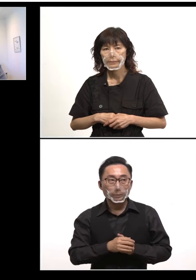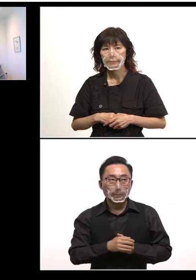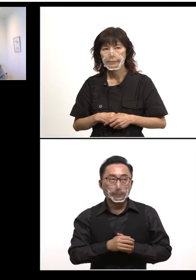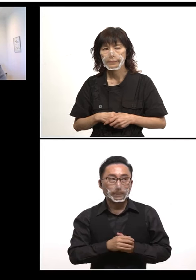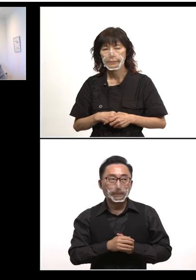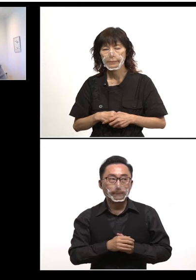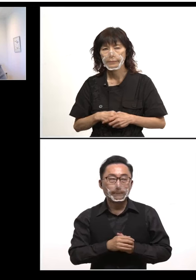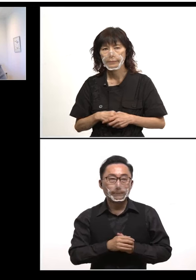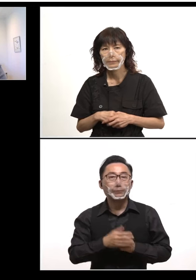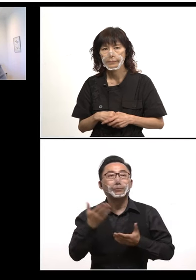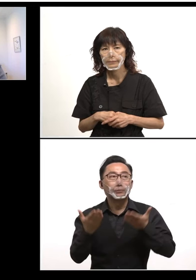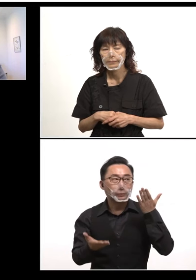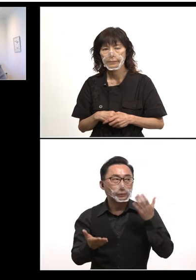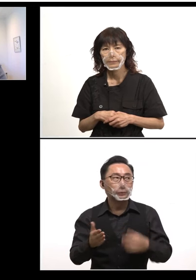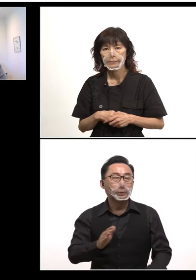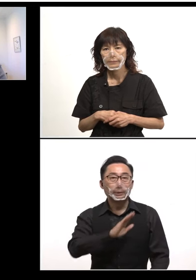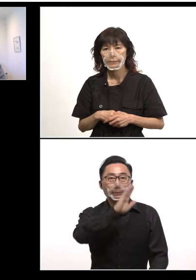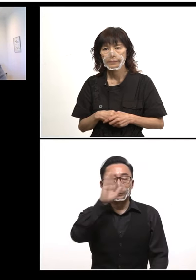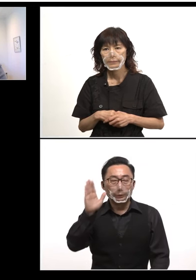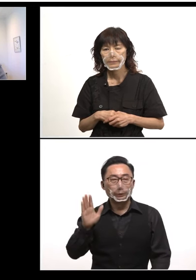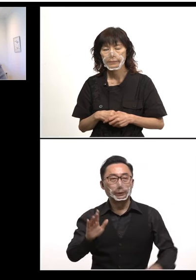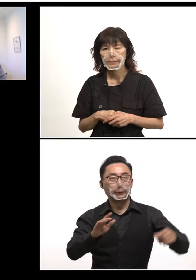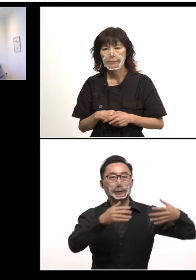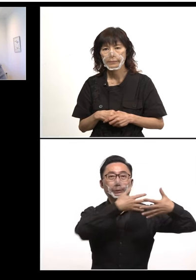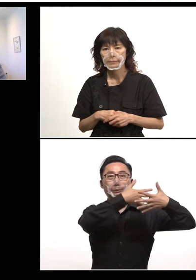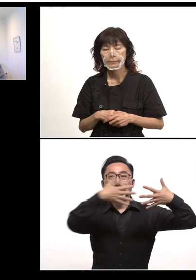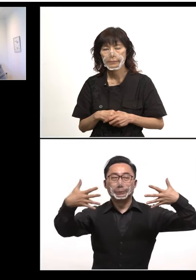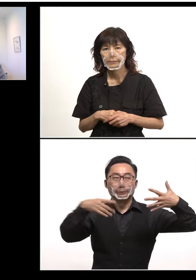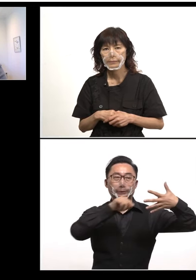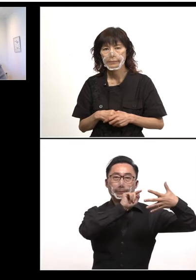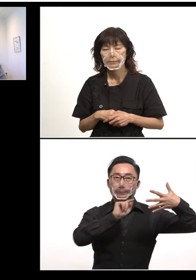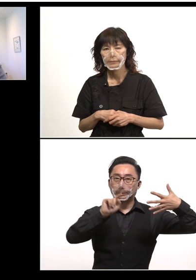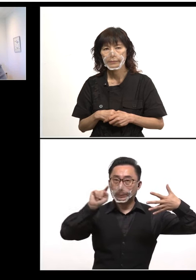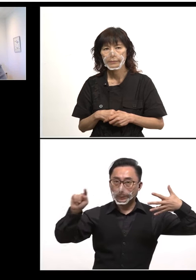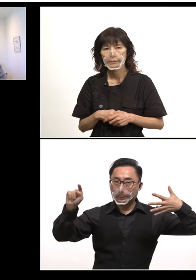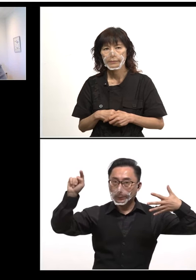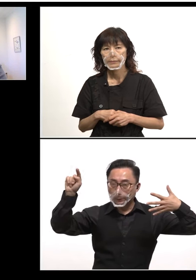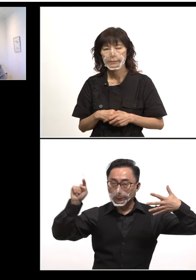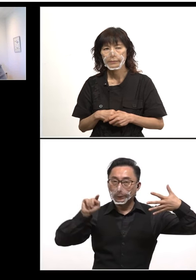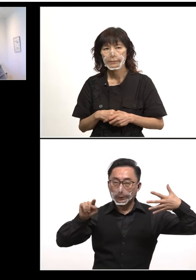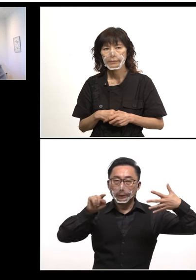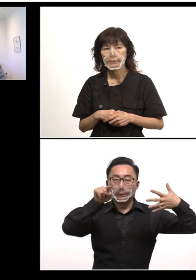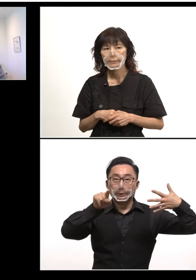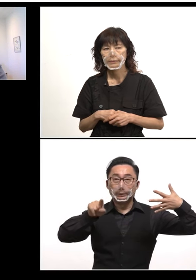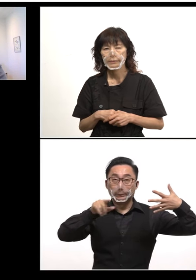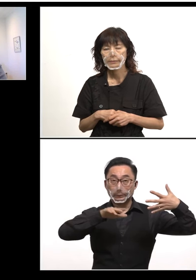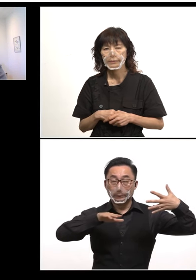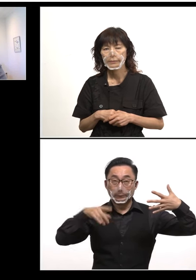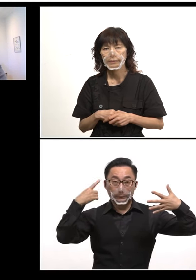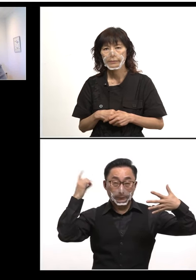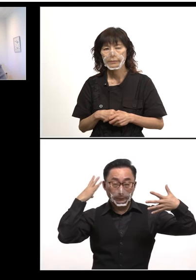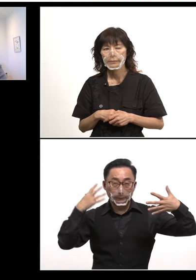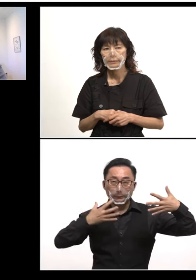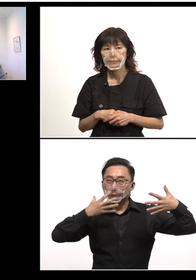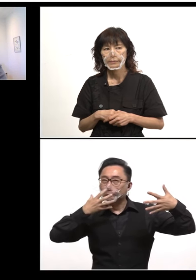pitch, can sound be bitter? Can sound be sweet? How about salty? And he also